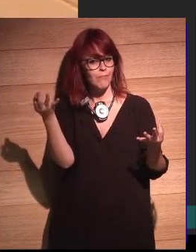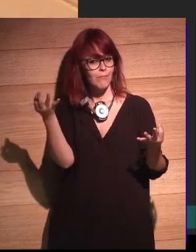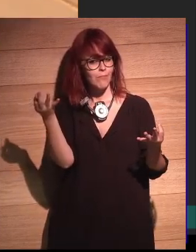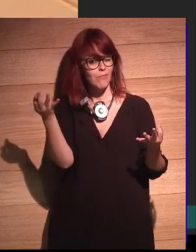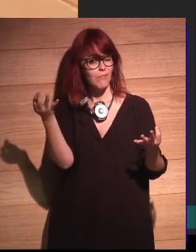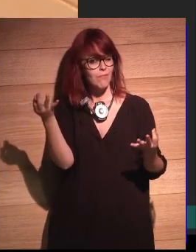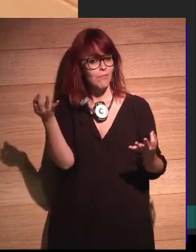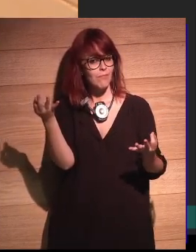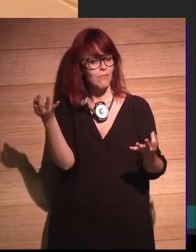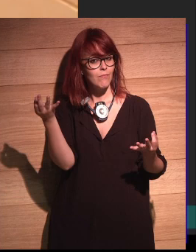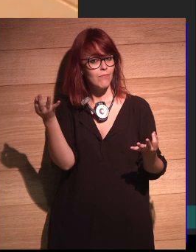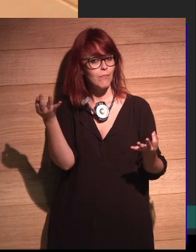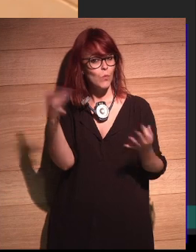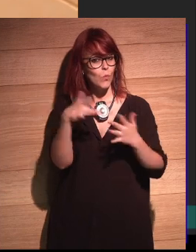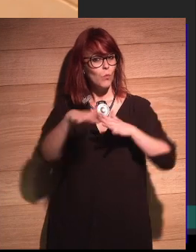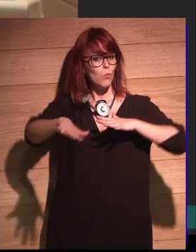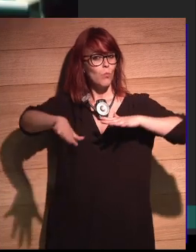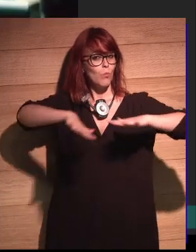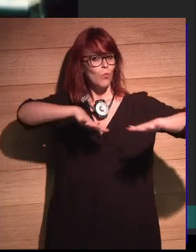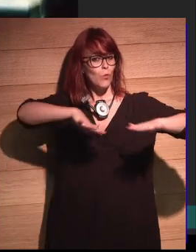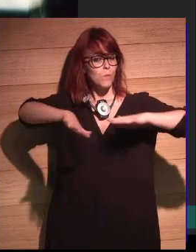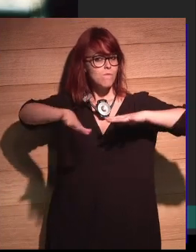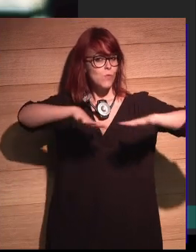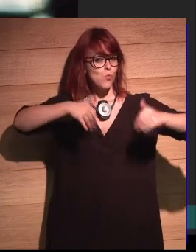A human movement in the shadow of chaos.